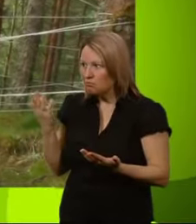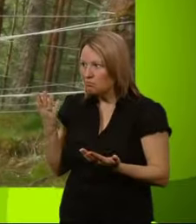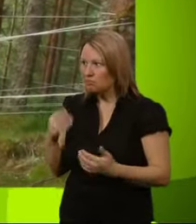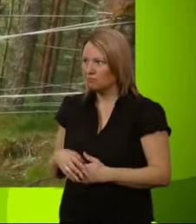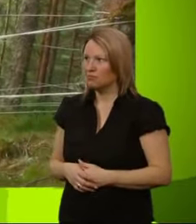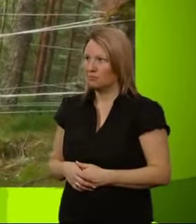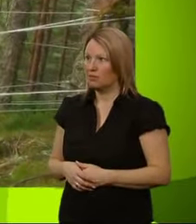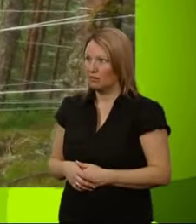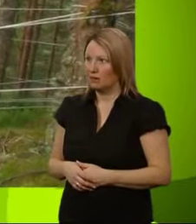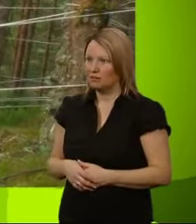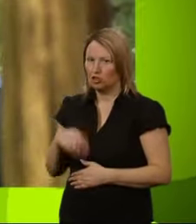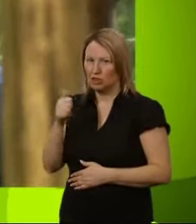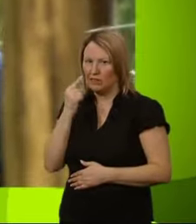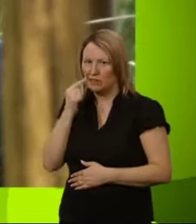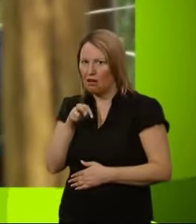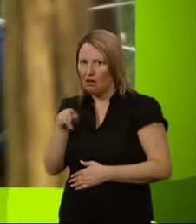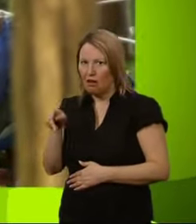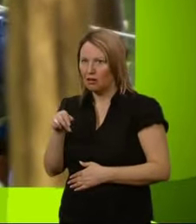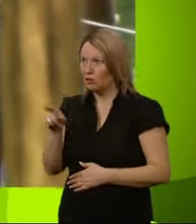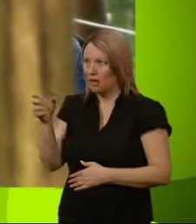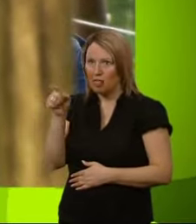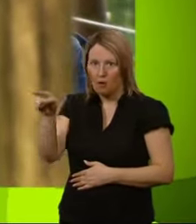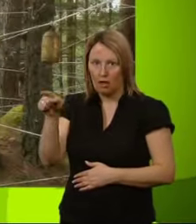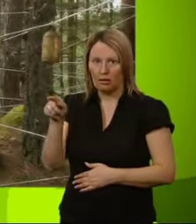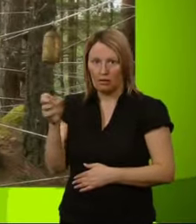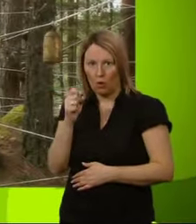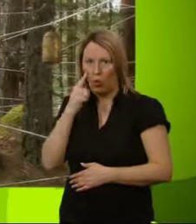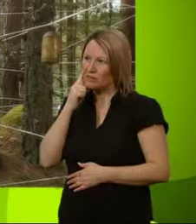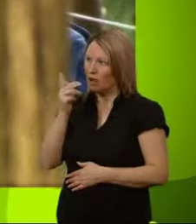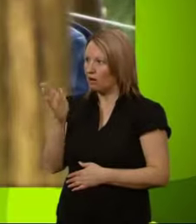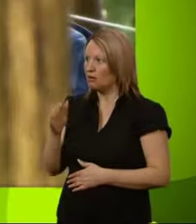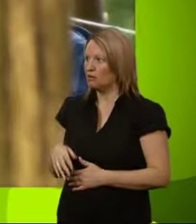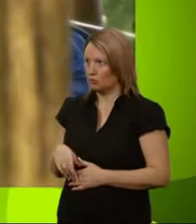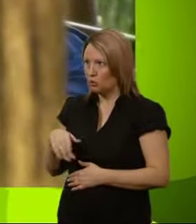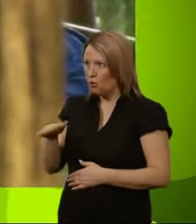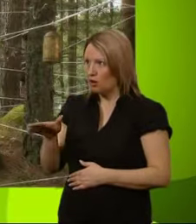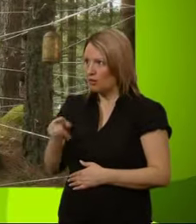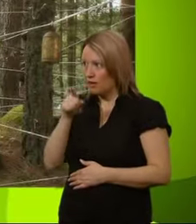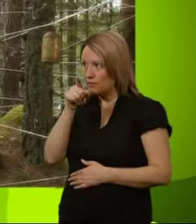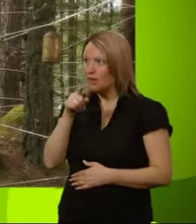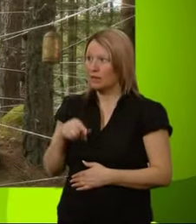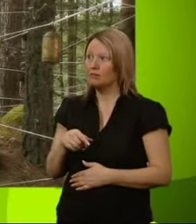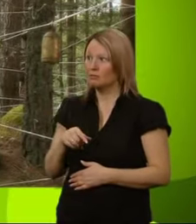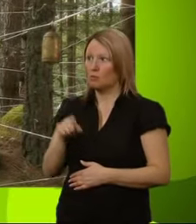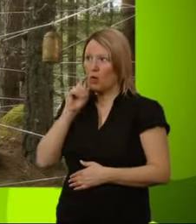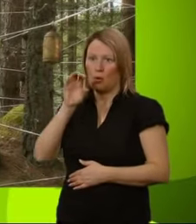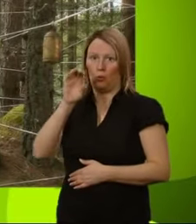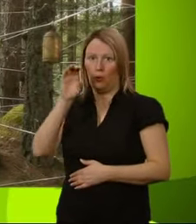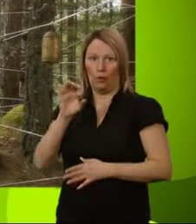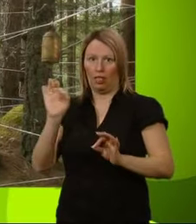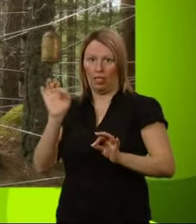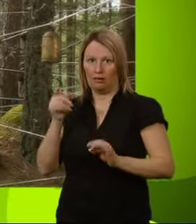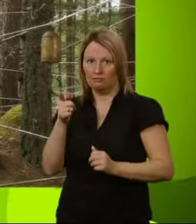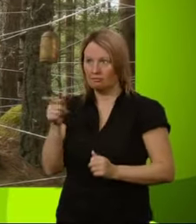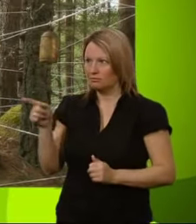because this one she could. Yeah. Jasmine, if you're going for one, then that one looks easier to get. Oh no, because that one would bounce on the Let me just